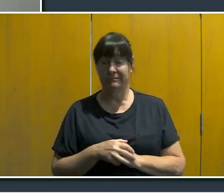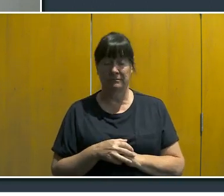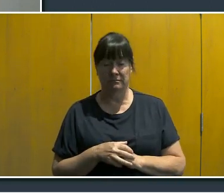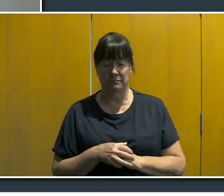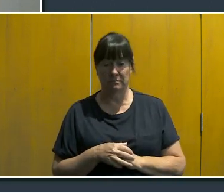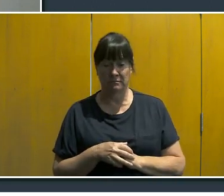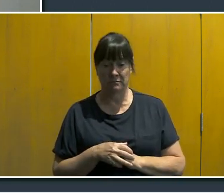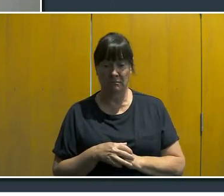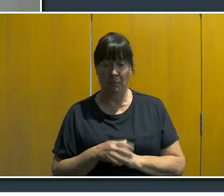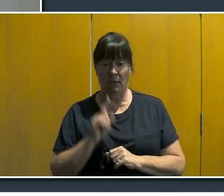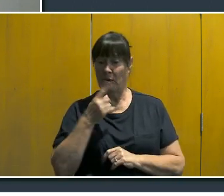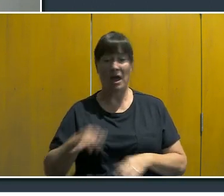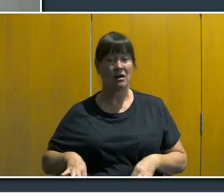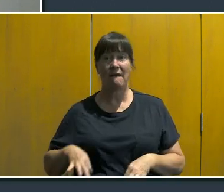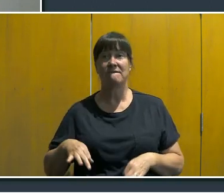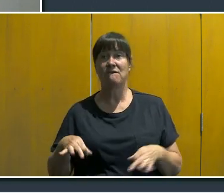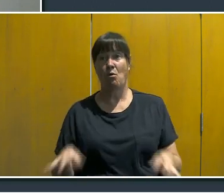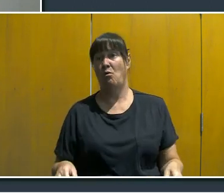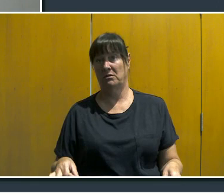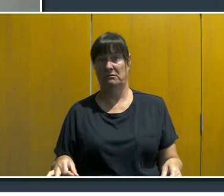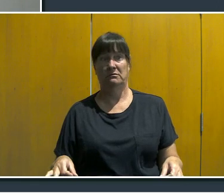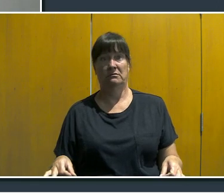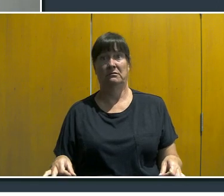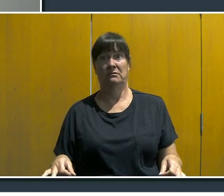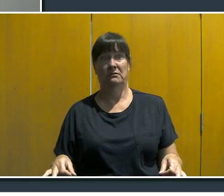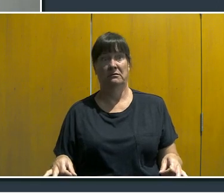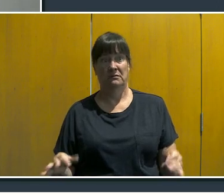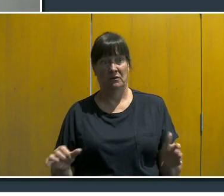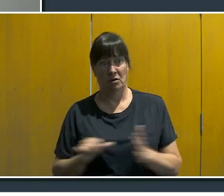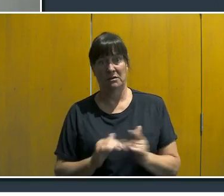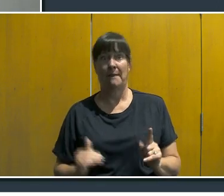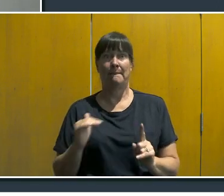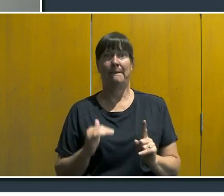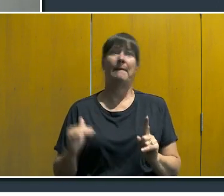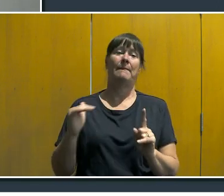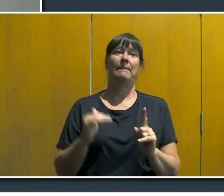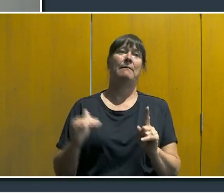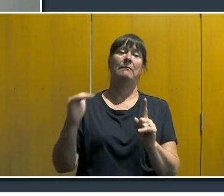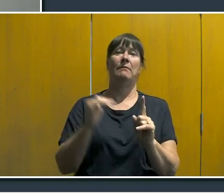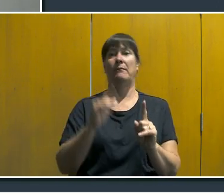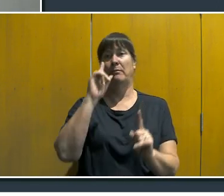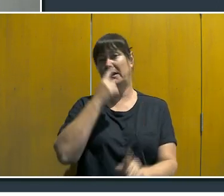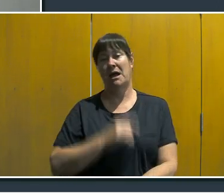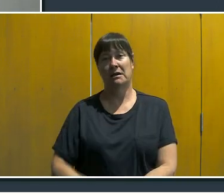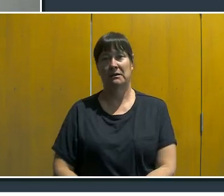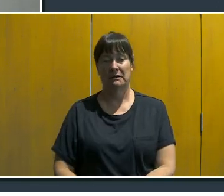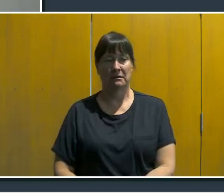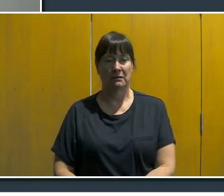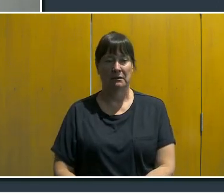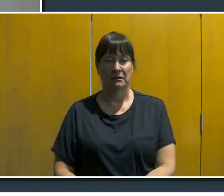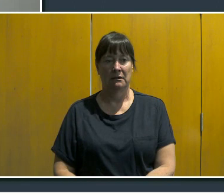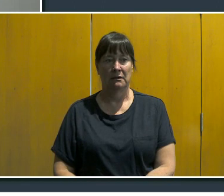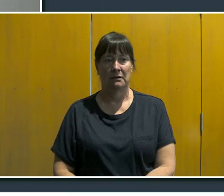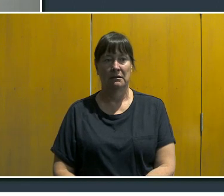we just can't afford to keep up the pace of the costs that we have at this particular point.